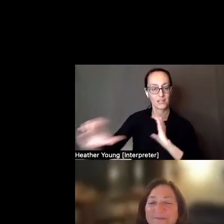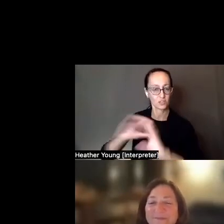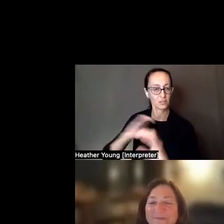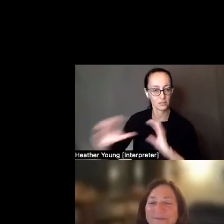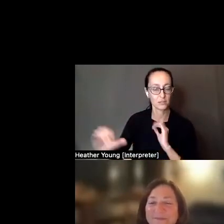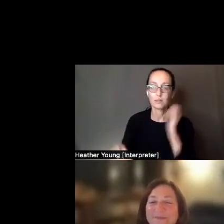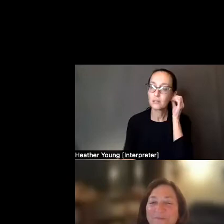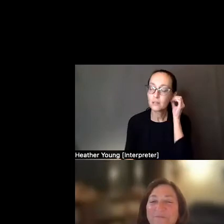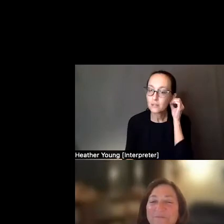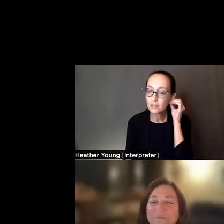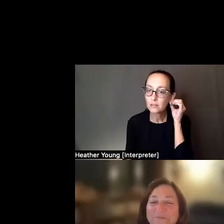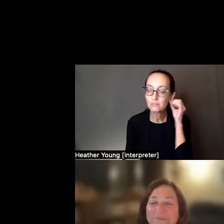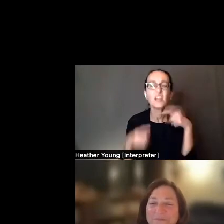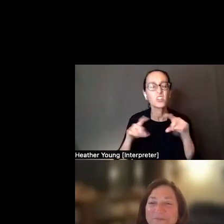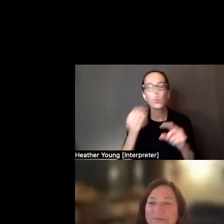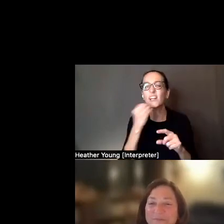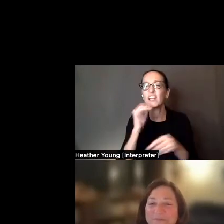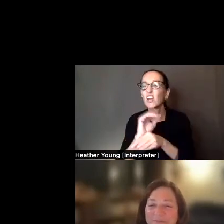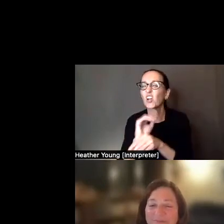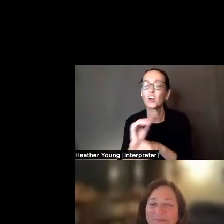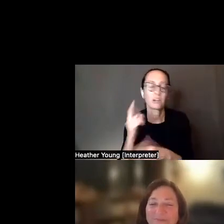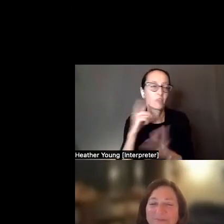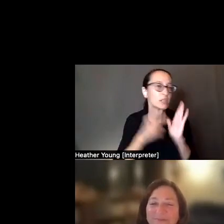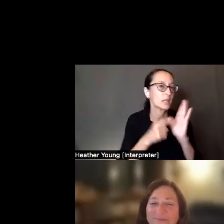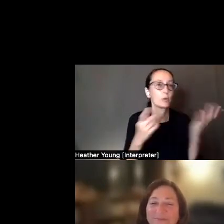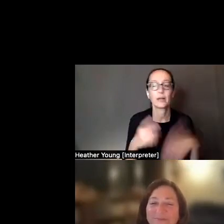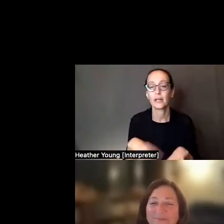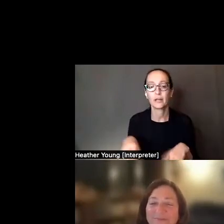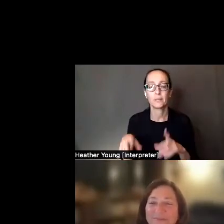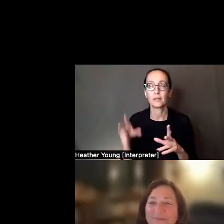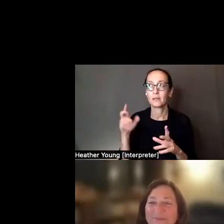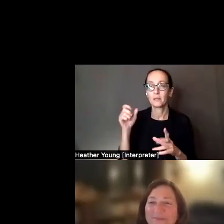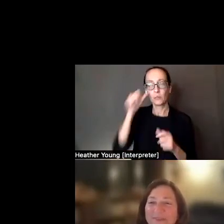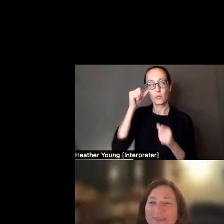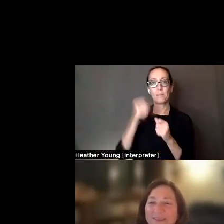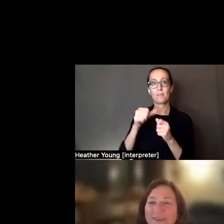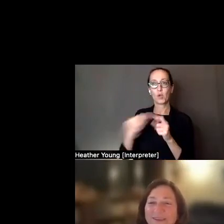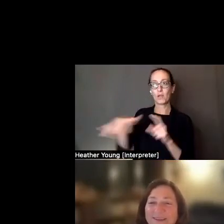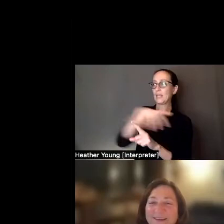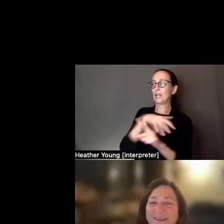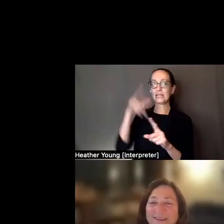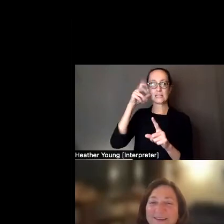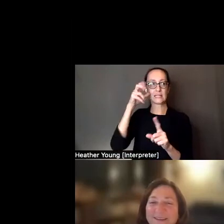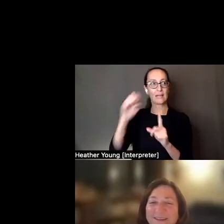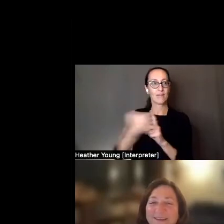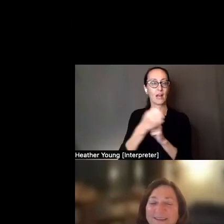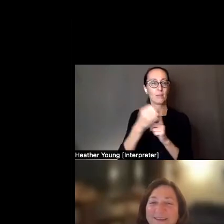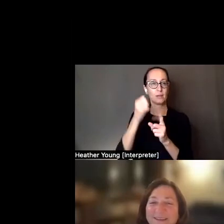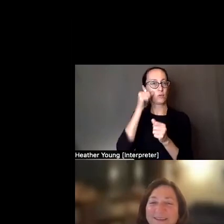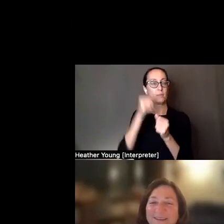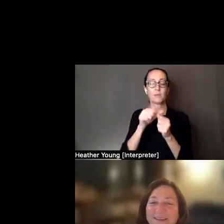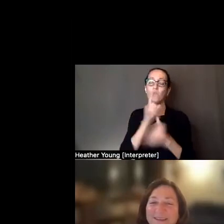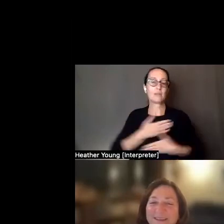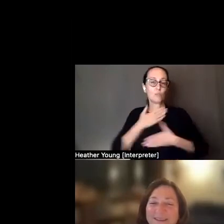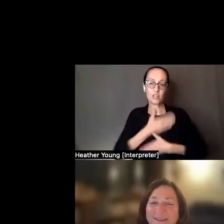dinner hour, it's being mindful of the listening environment. It's so many things, and I really appreciate all that you shared.